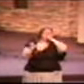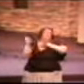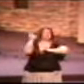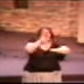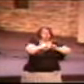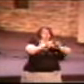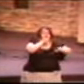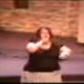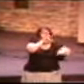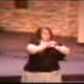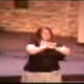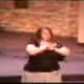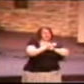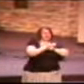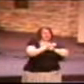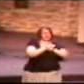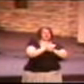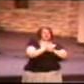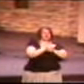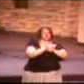an allegiance a commitment